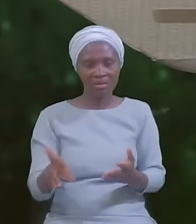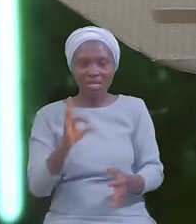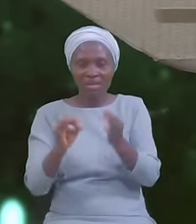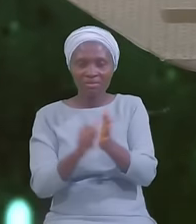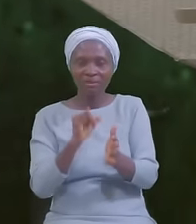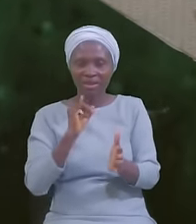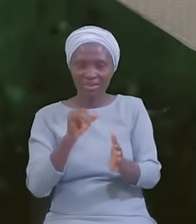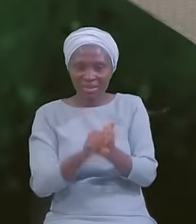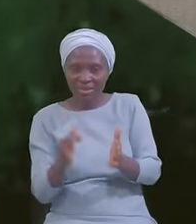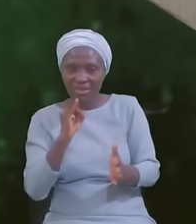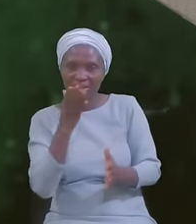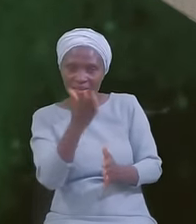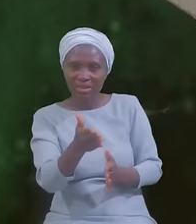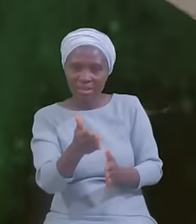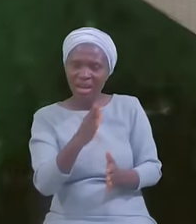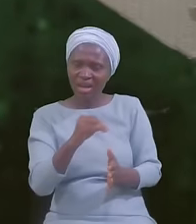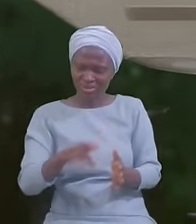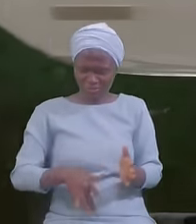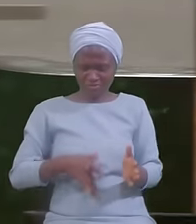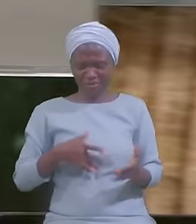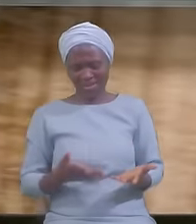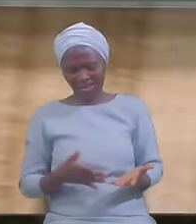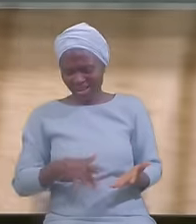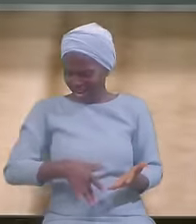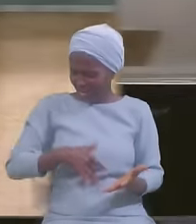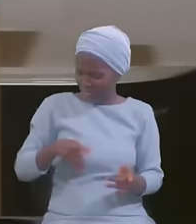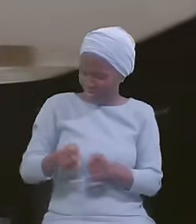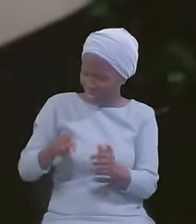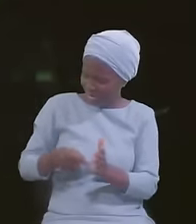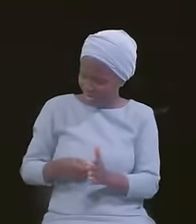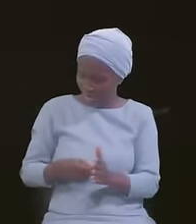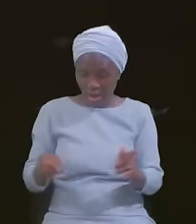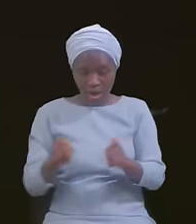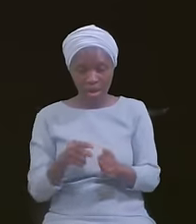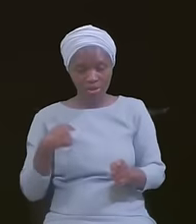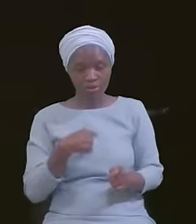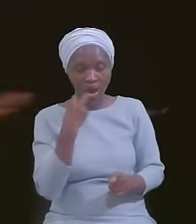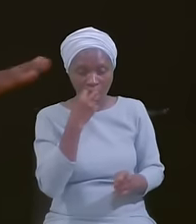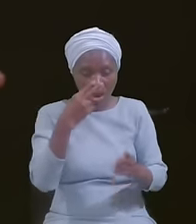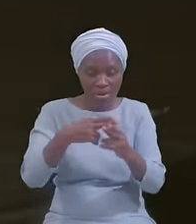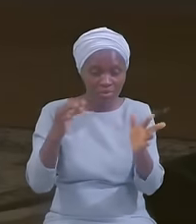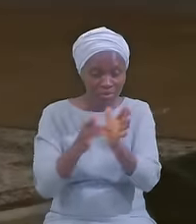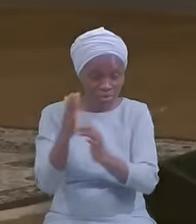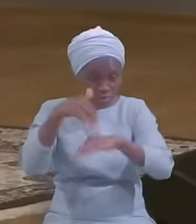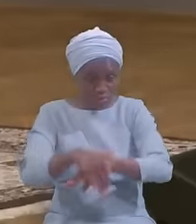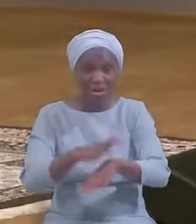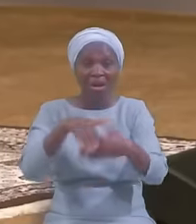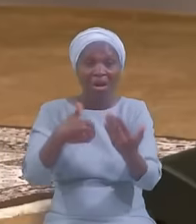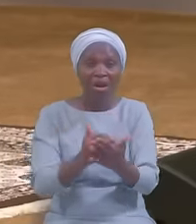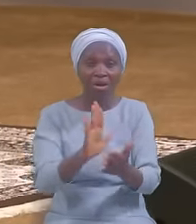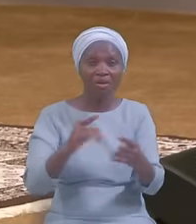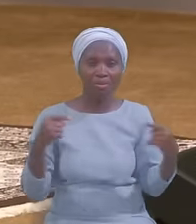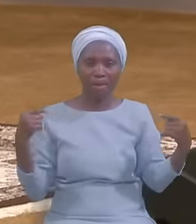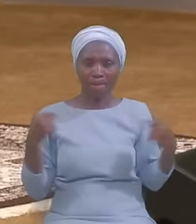inside, and you say, I feel it this way, at the mention of the name of Jesus tonight, all your pain, all